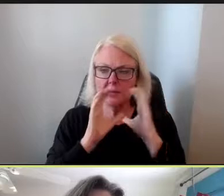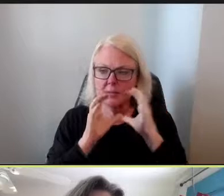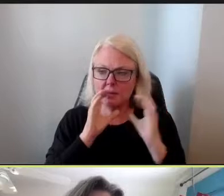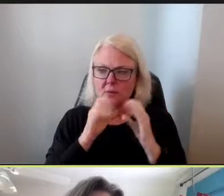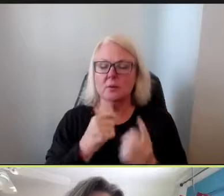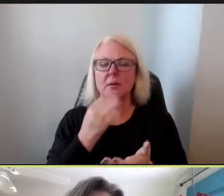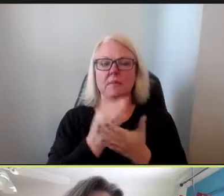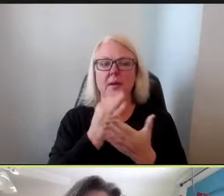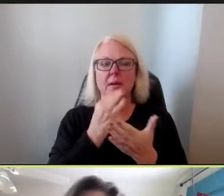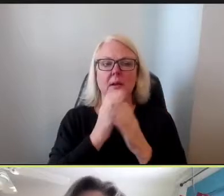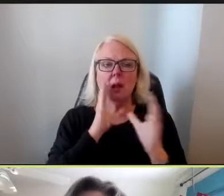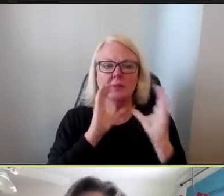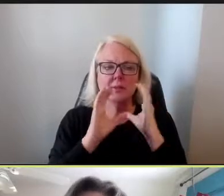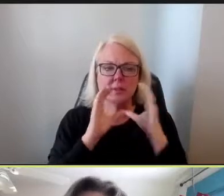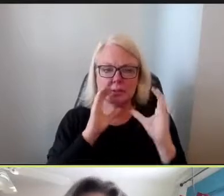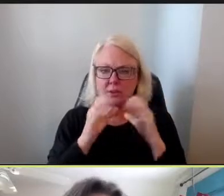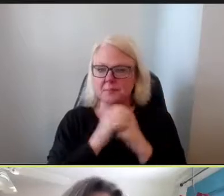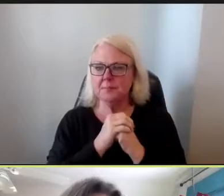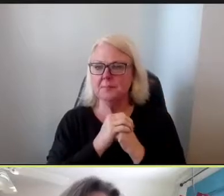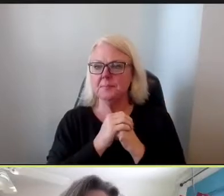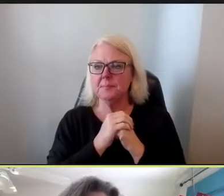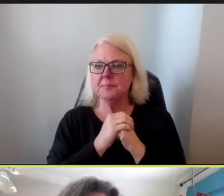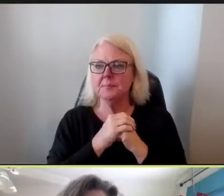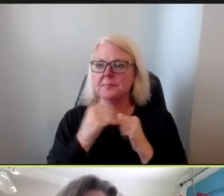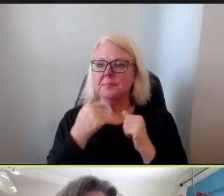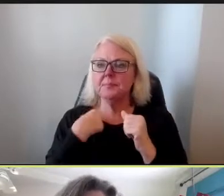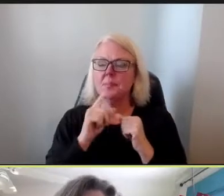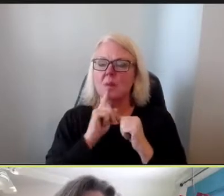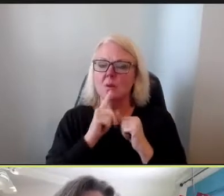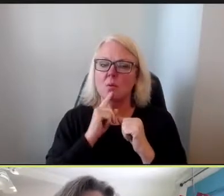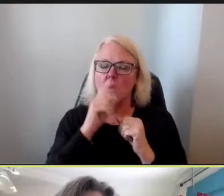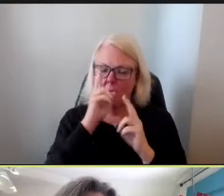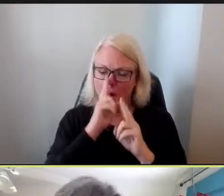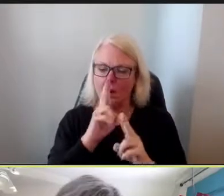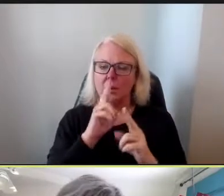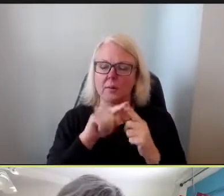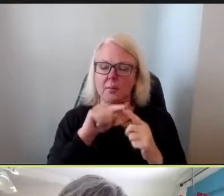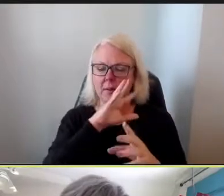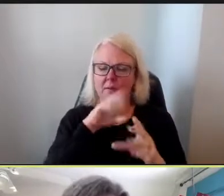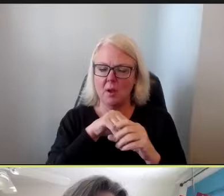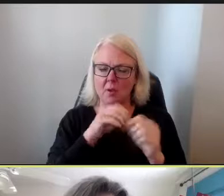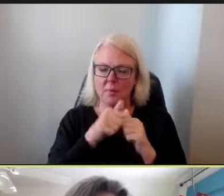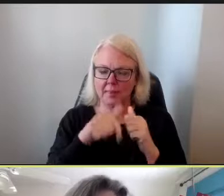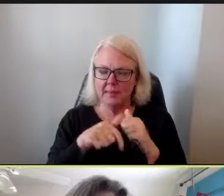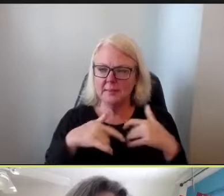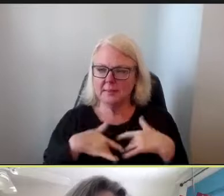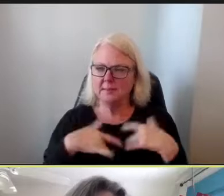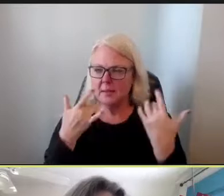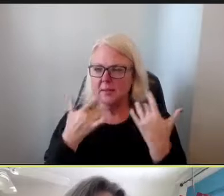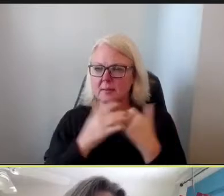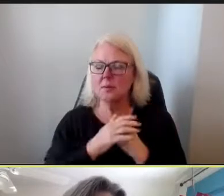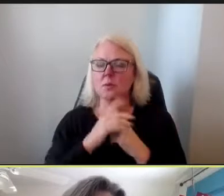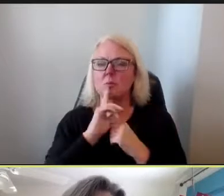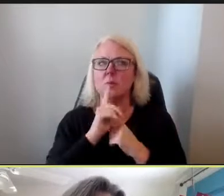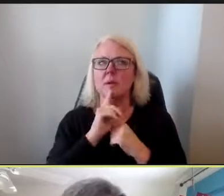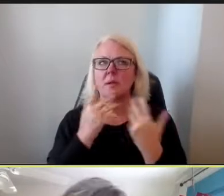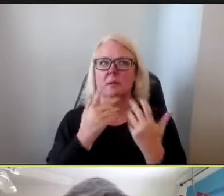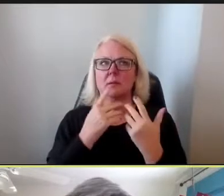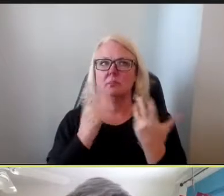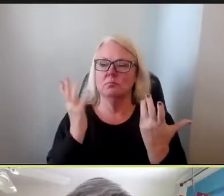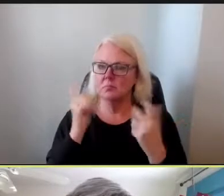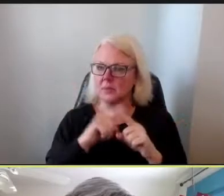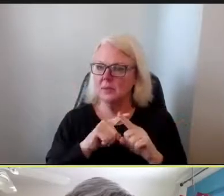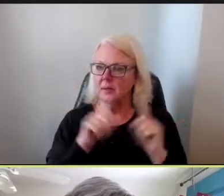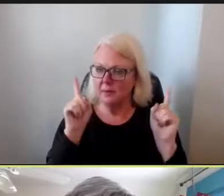funded conversations. I'm truly honored to be part of this event, and it is truly unusual in